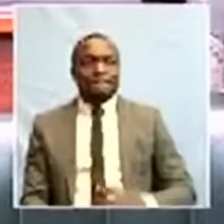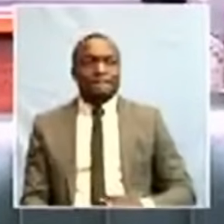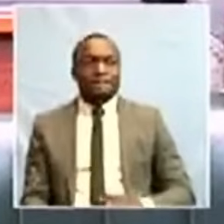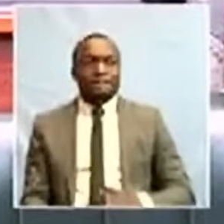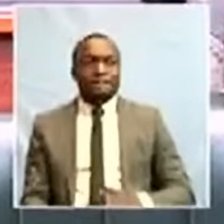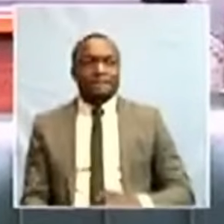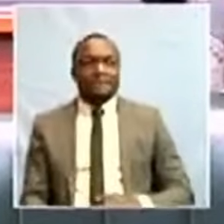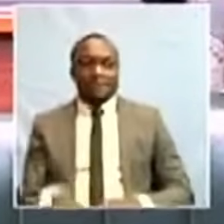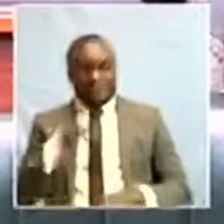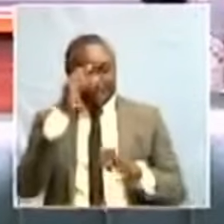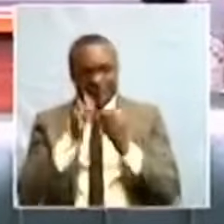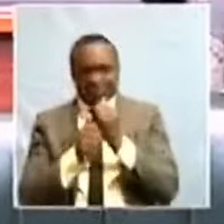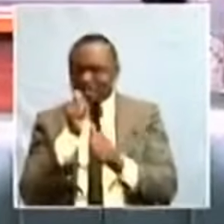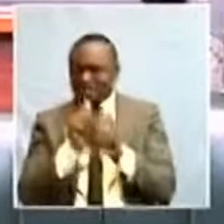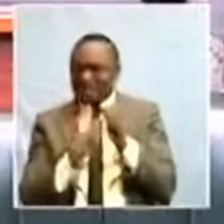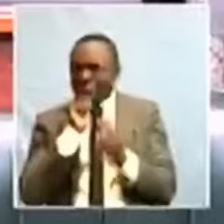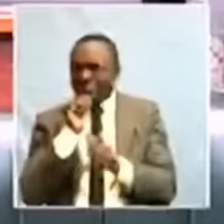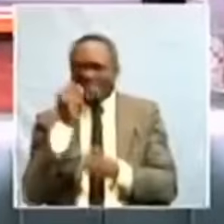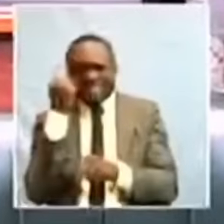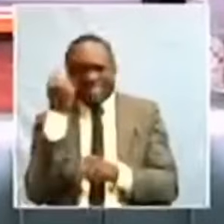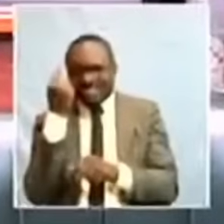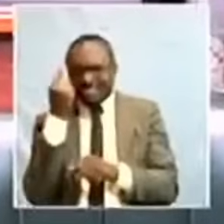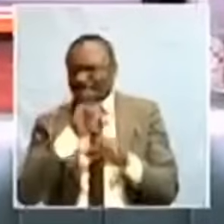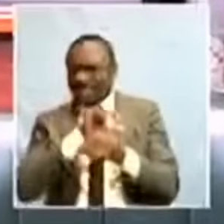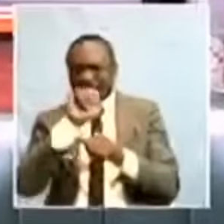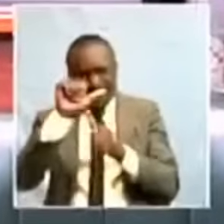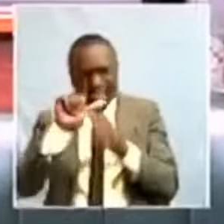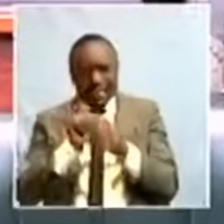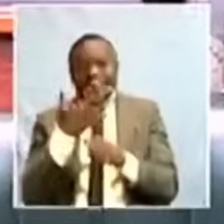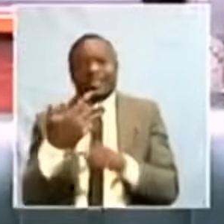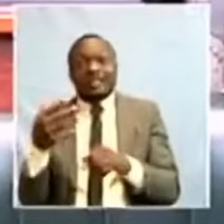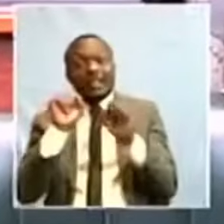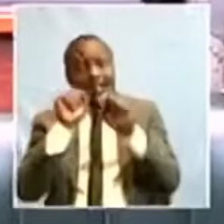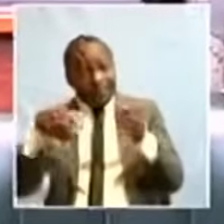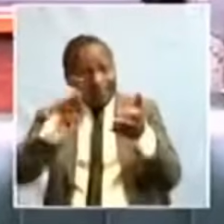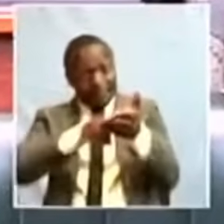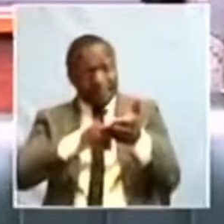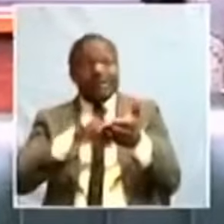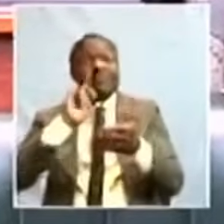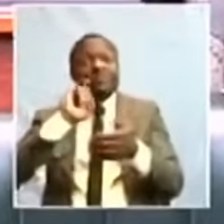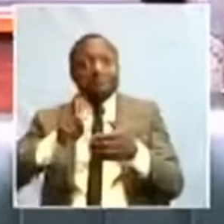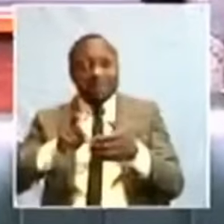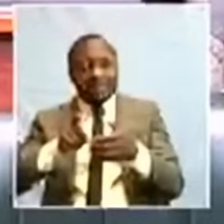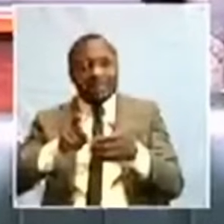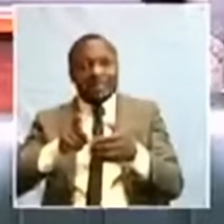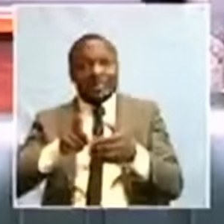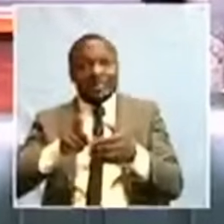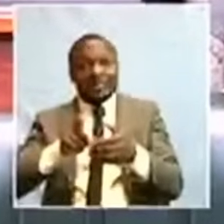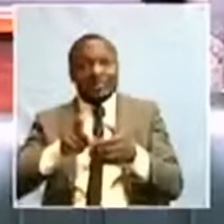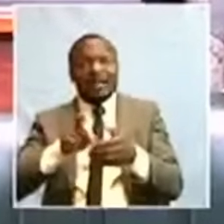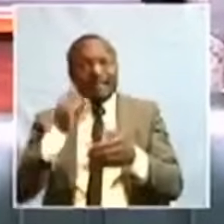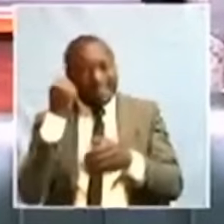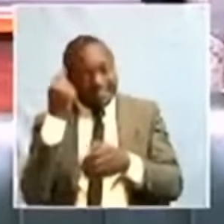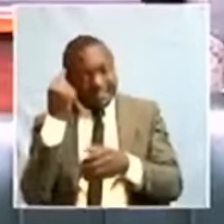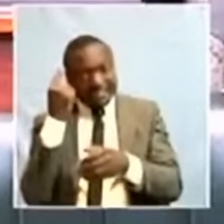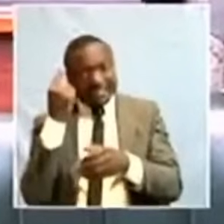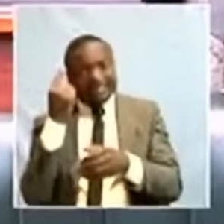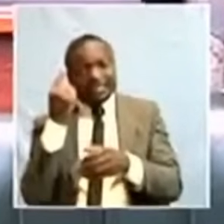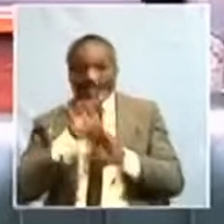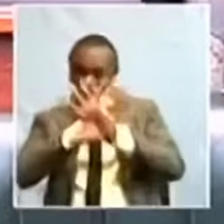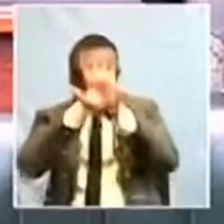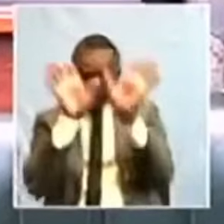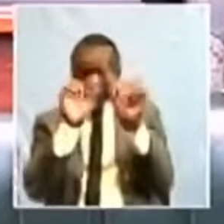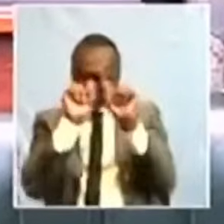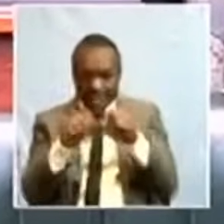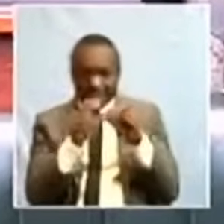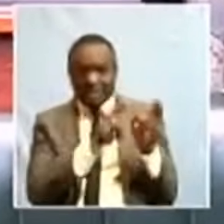them, because I may not have gotten everything. Maybe you can repeat, because I have to get the narrative so that I